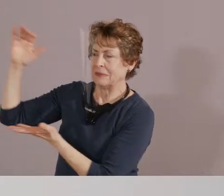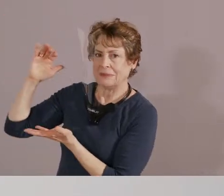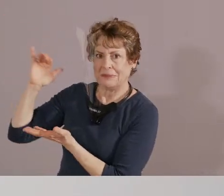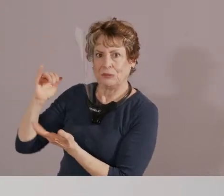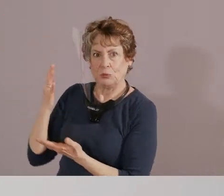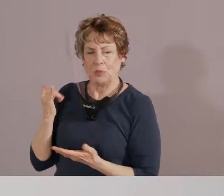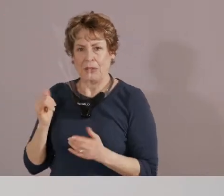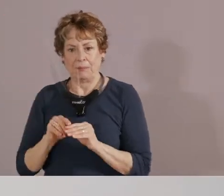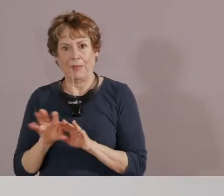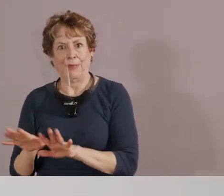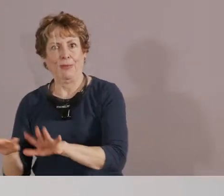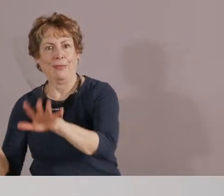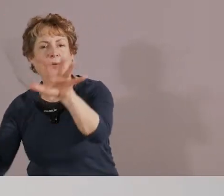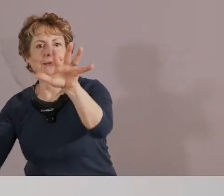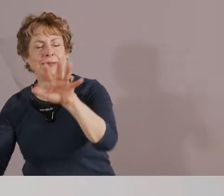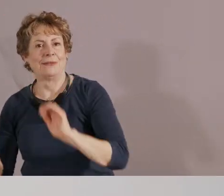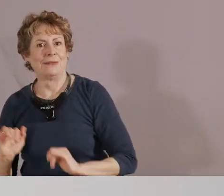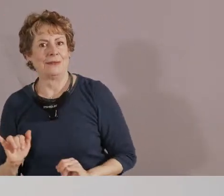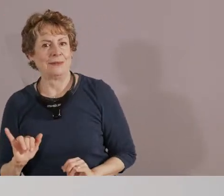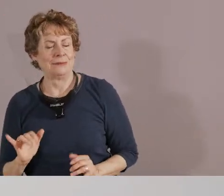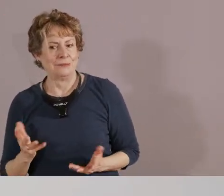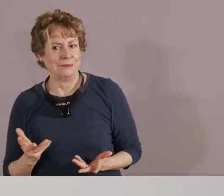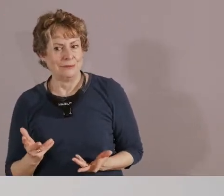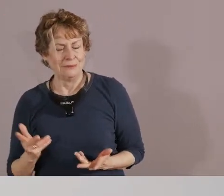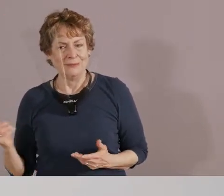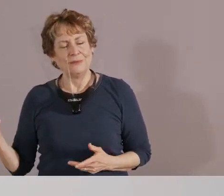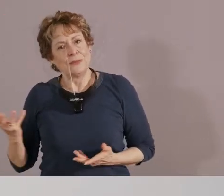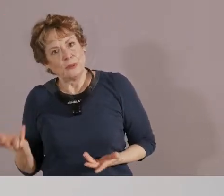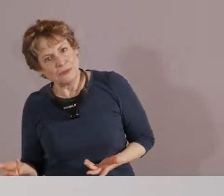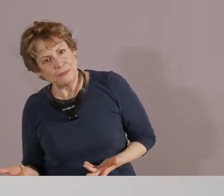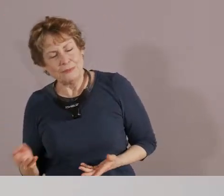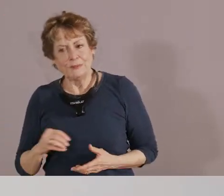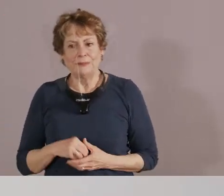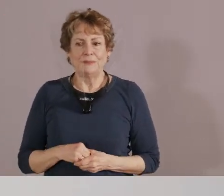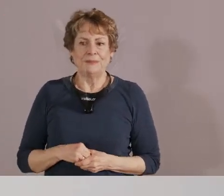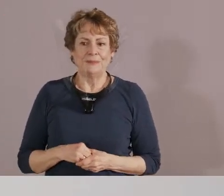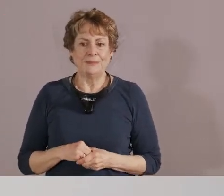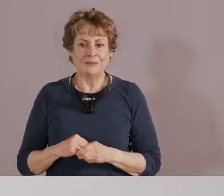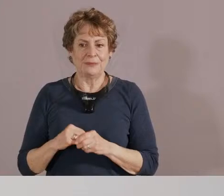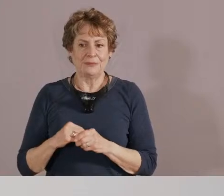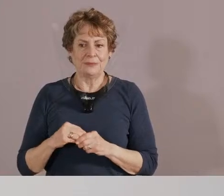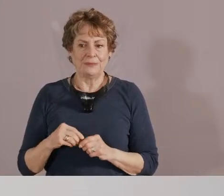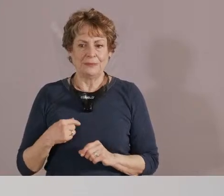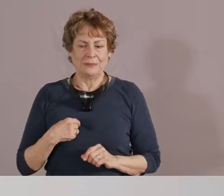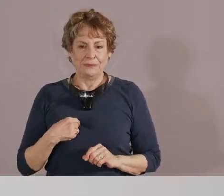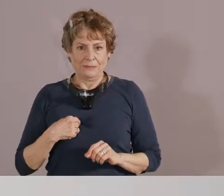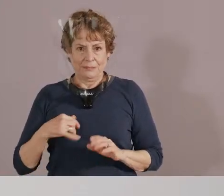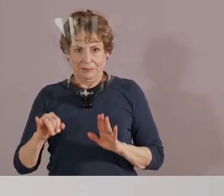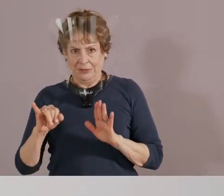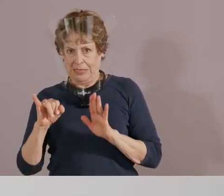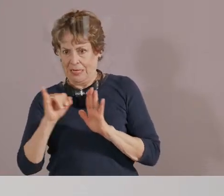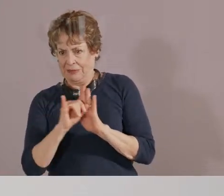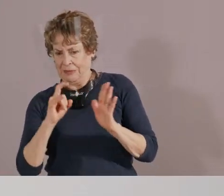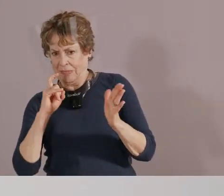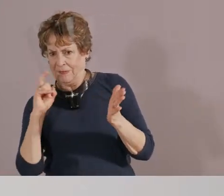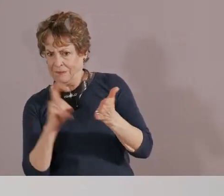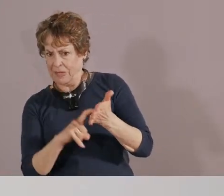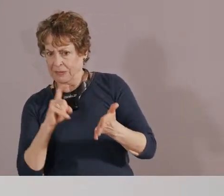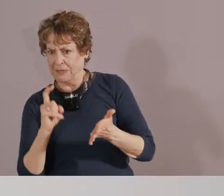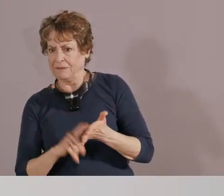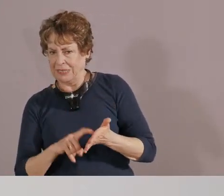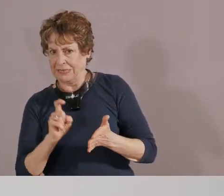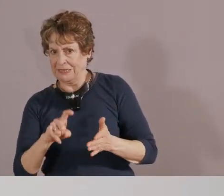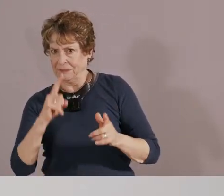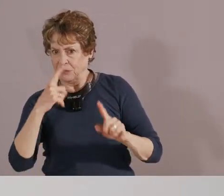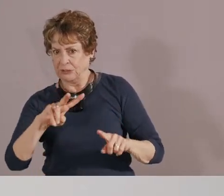so, they've identified how many are second doses and first doses, and we have been keeping that allocation and